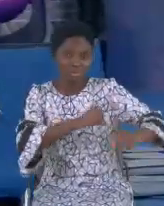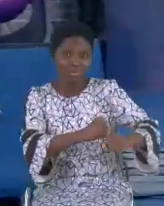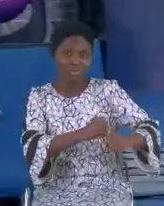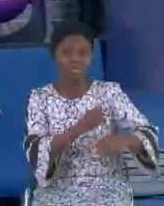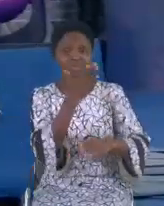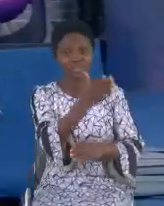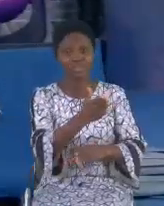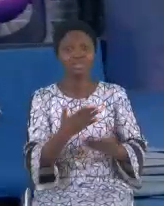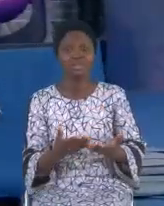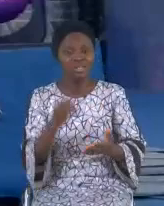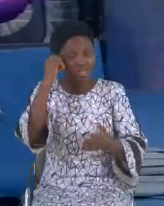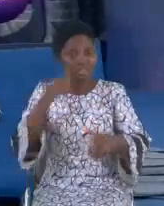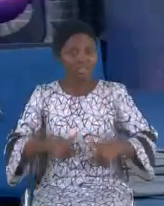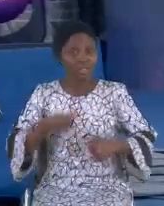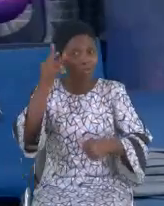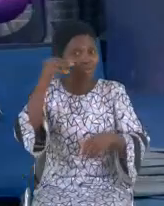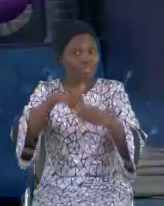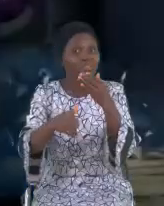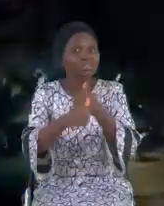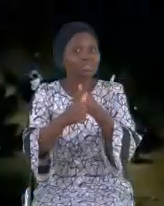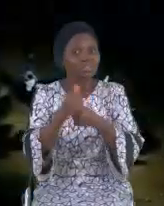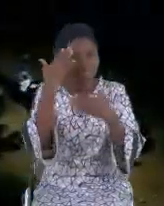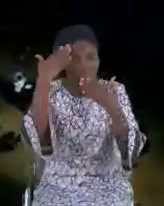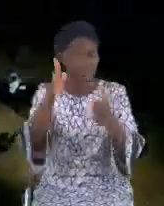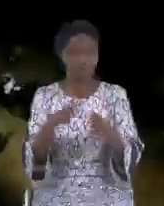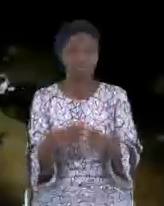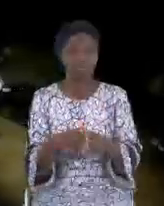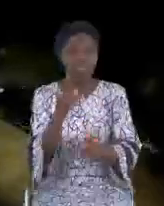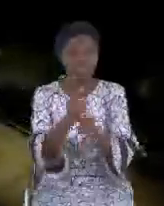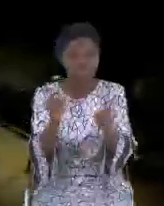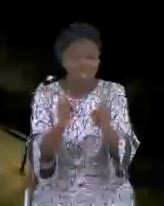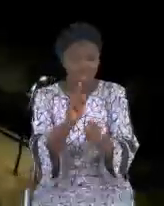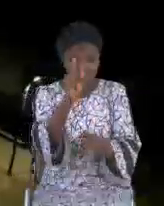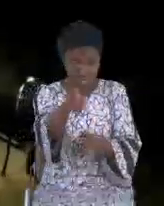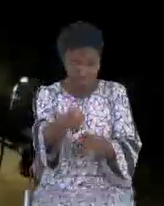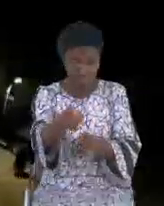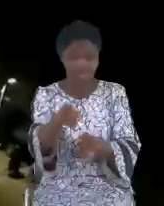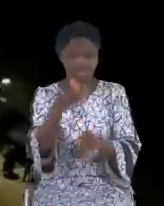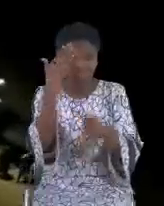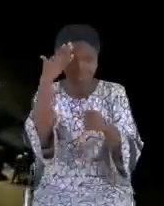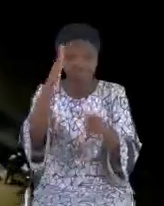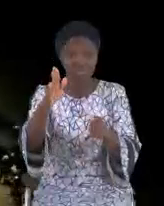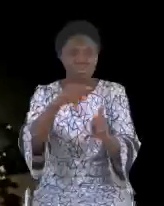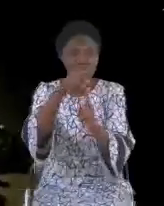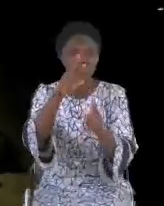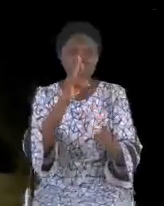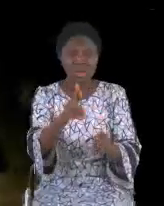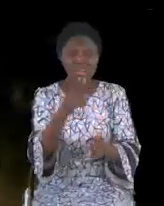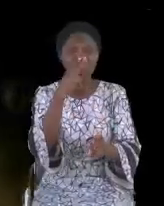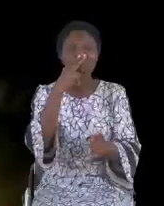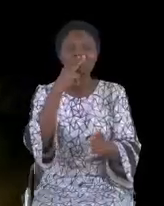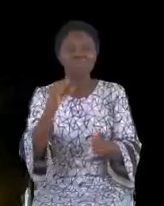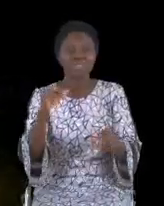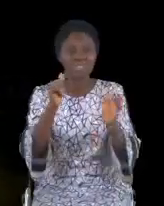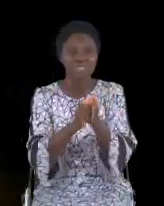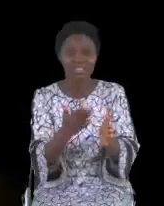life was in danger. He didn't know. Just like you didn't know when you were smoking that thing, when you are drinking